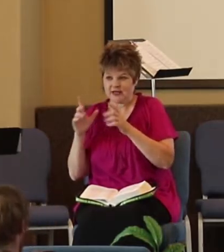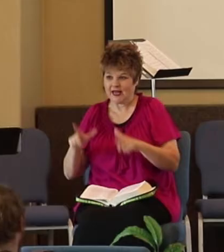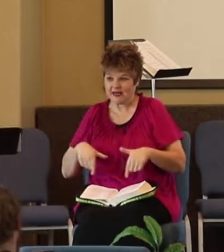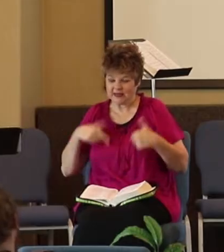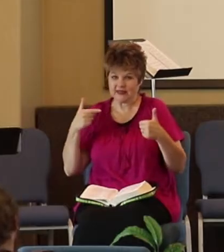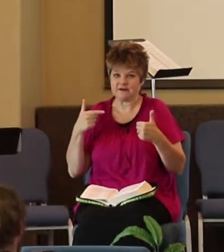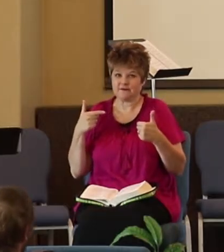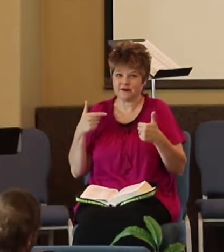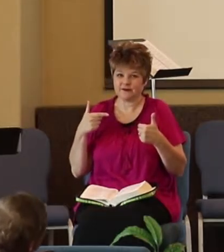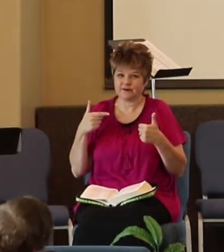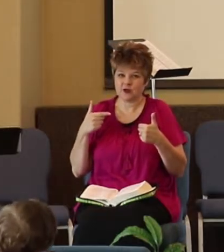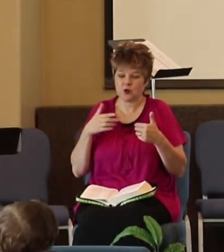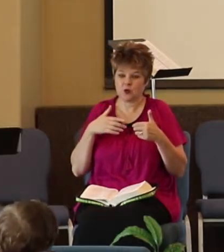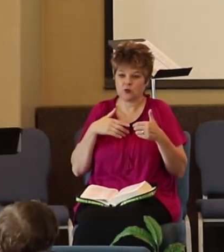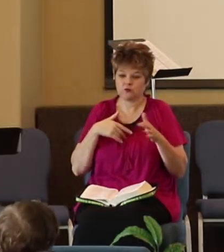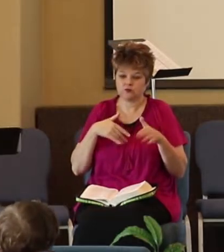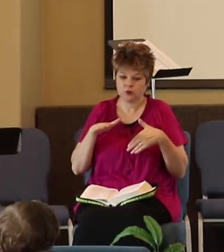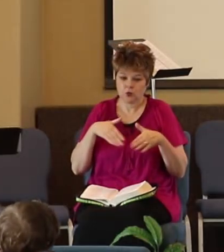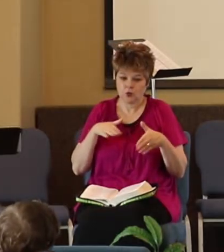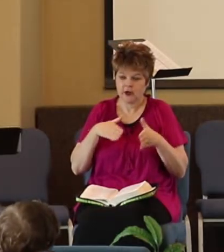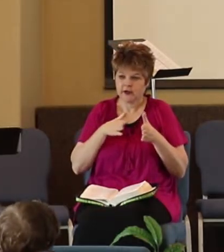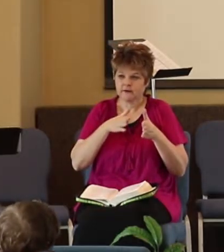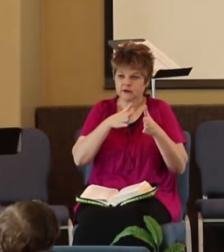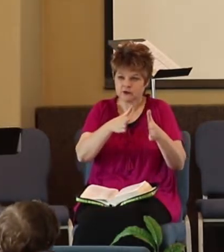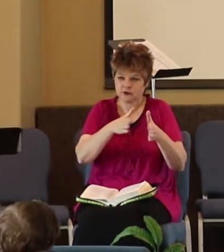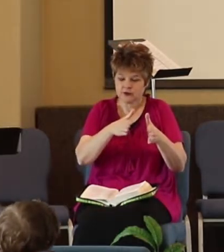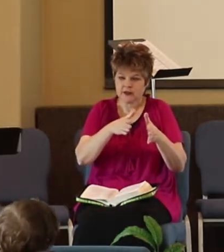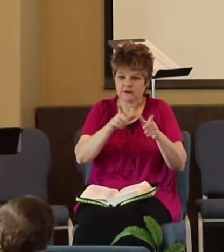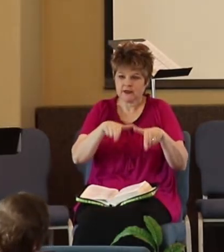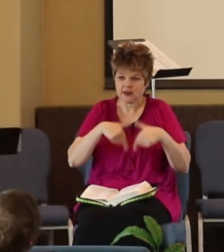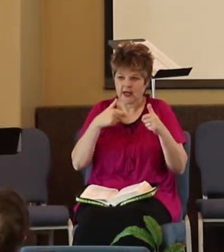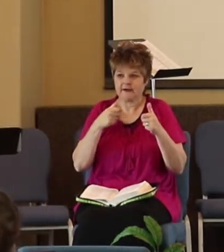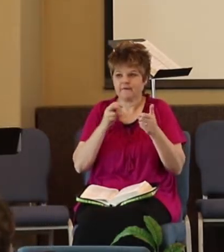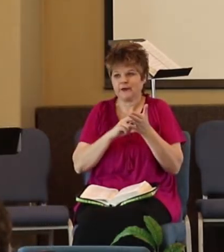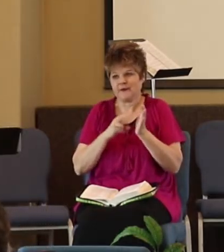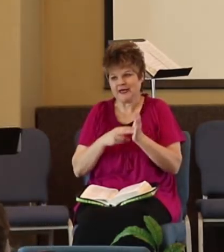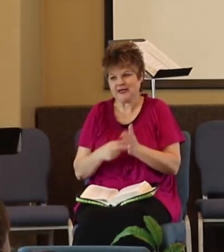live. Walk up the street to a life with meaning.